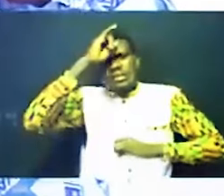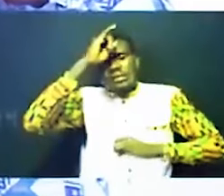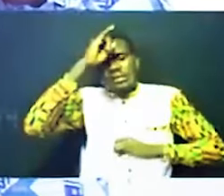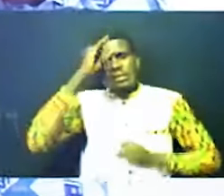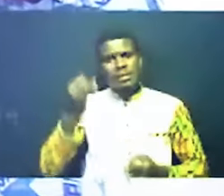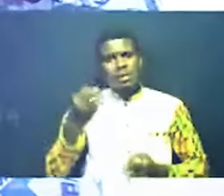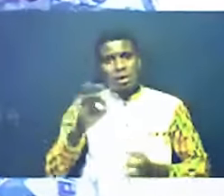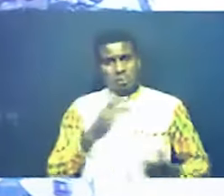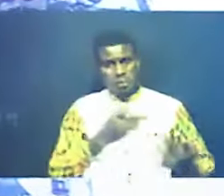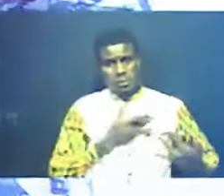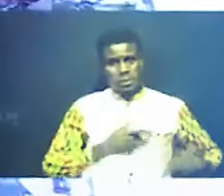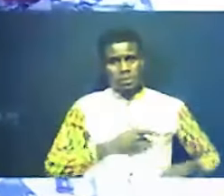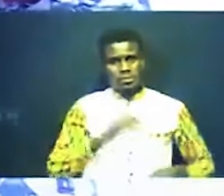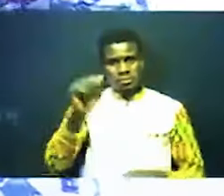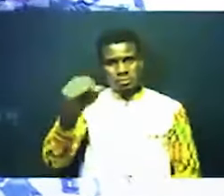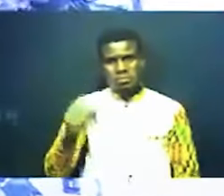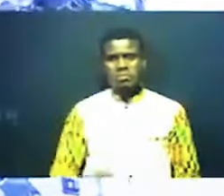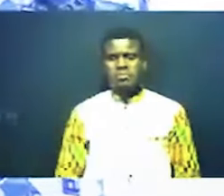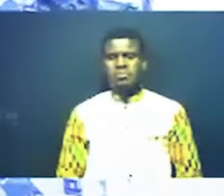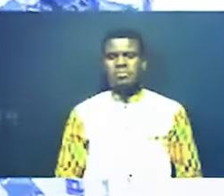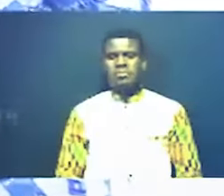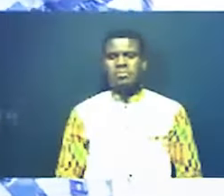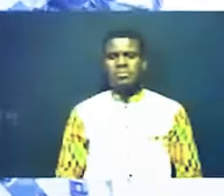It's a deep-seated